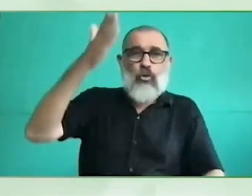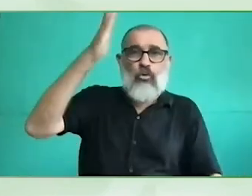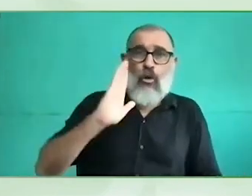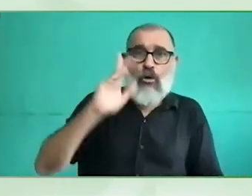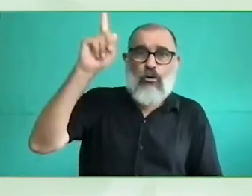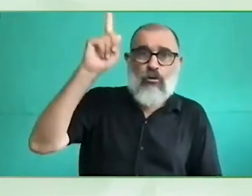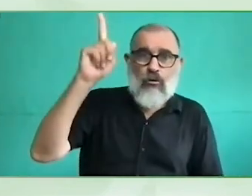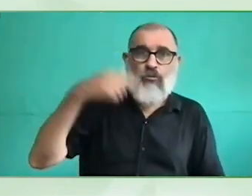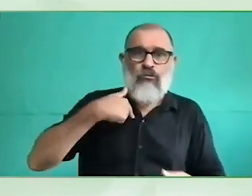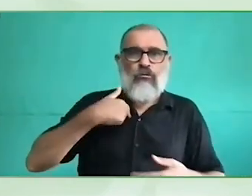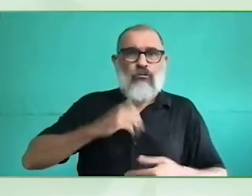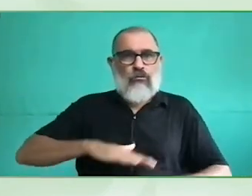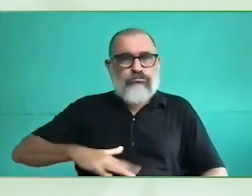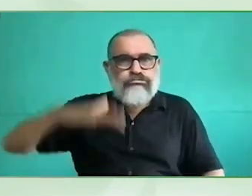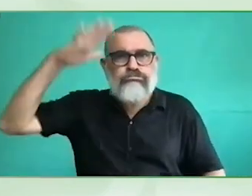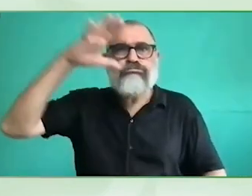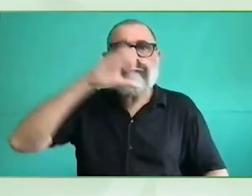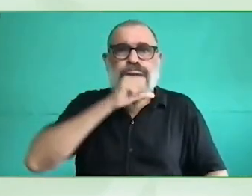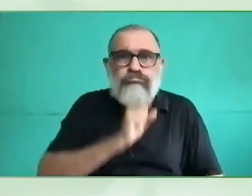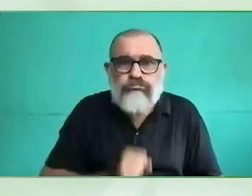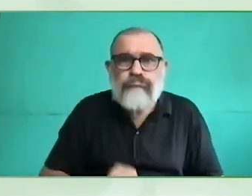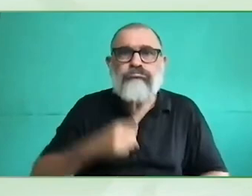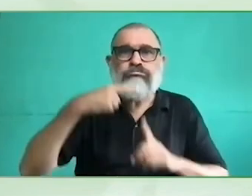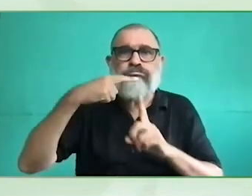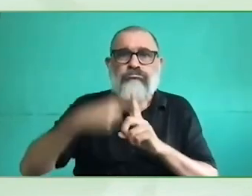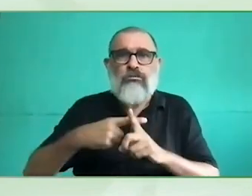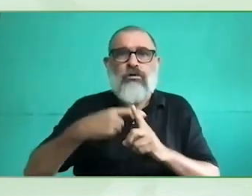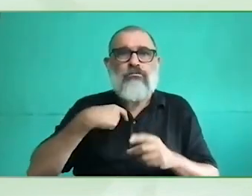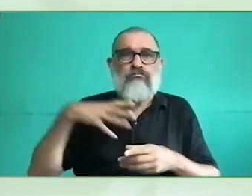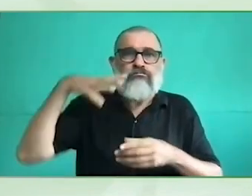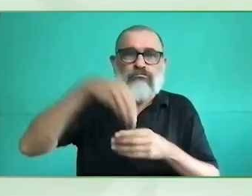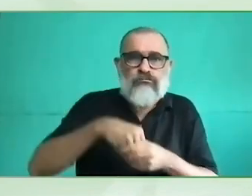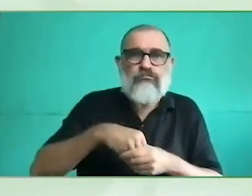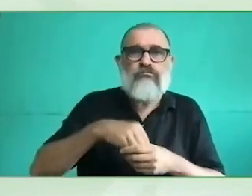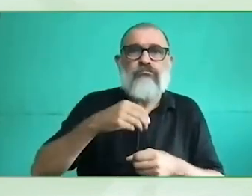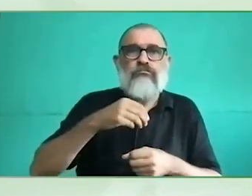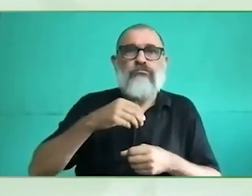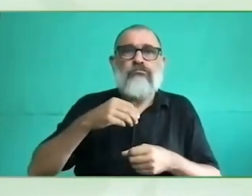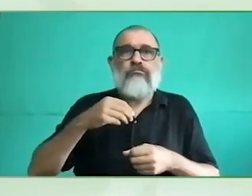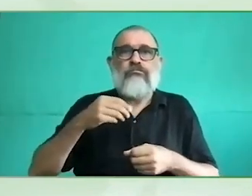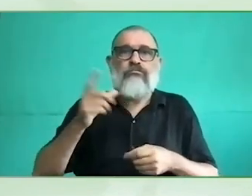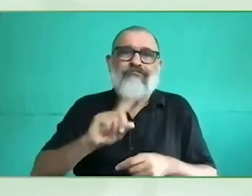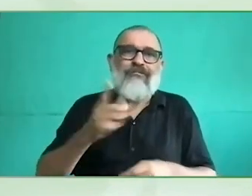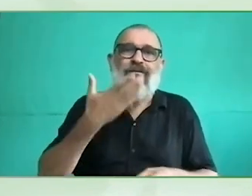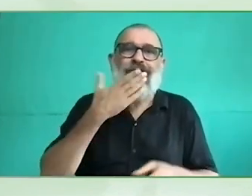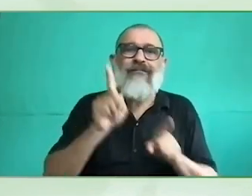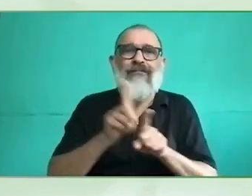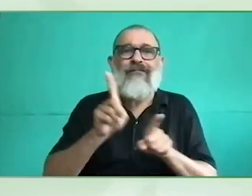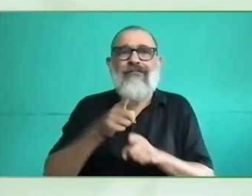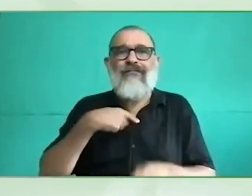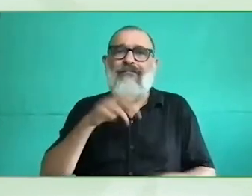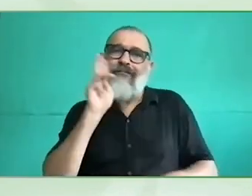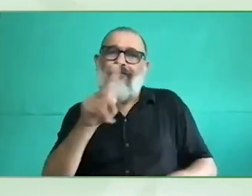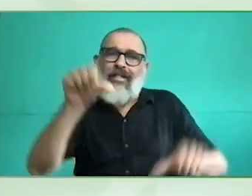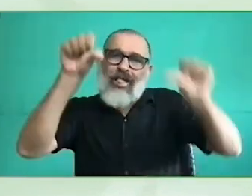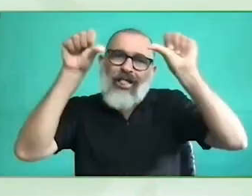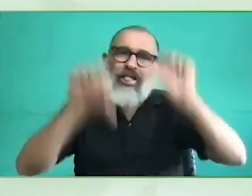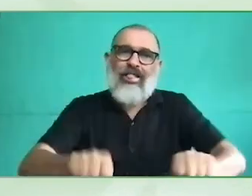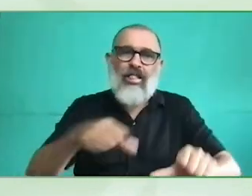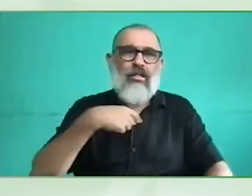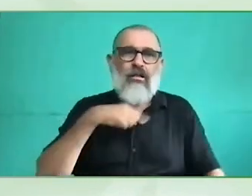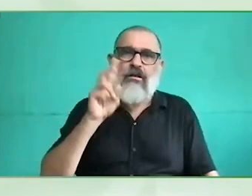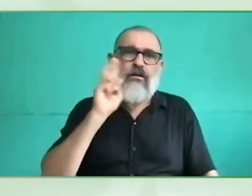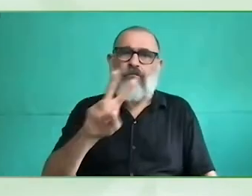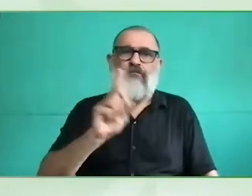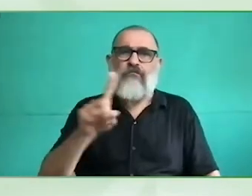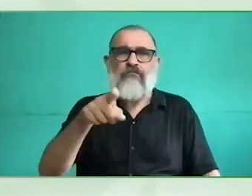that once in a while I will not see, or badly see, and will not move the way I do now, one will